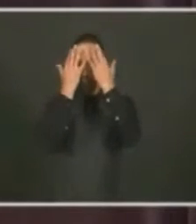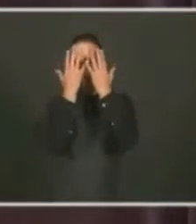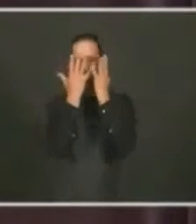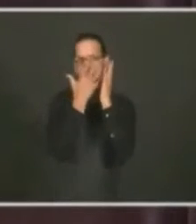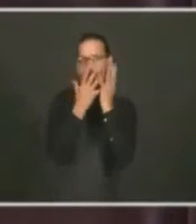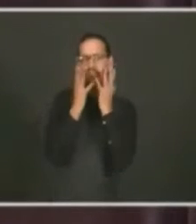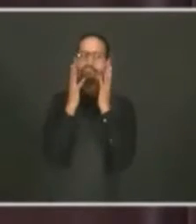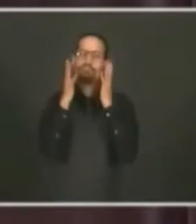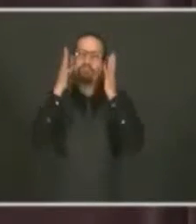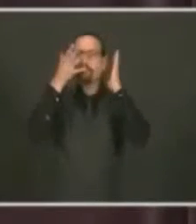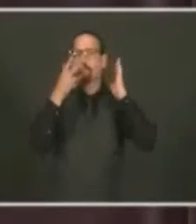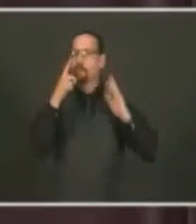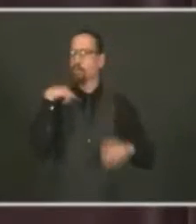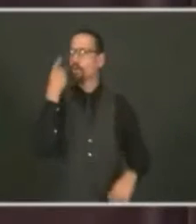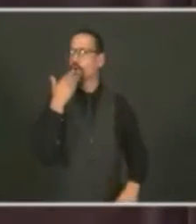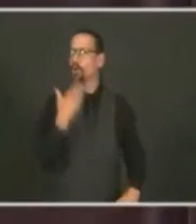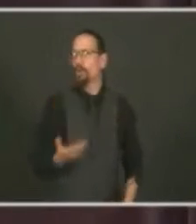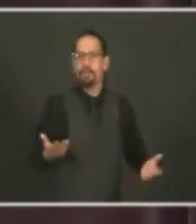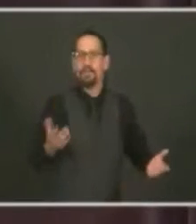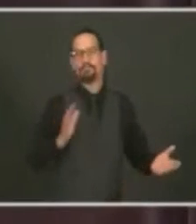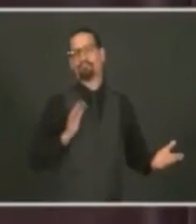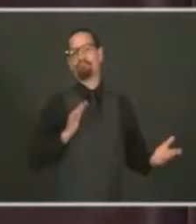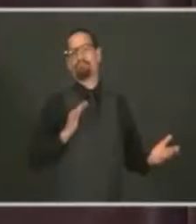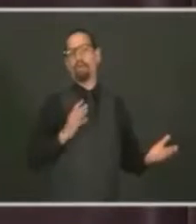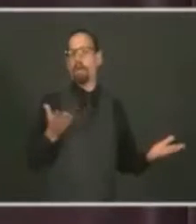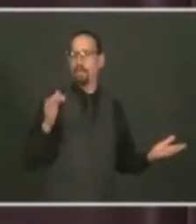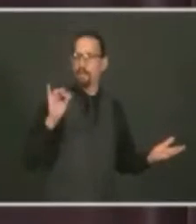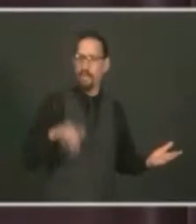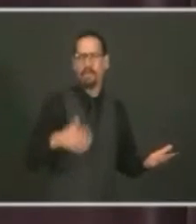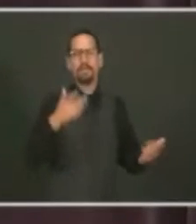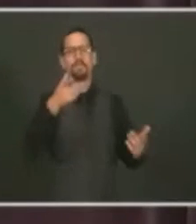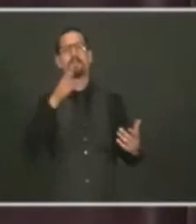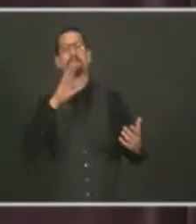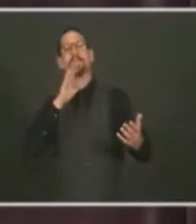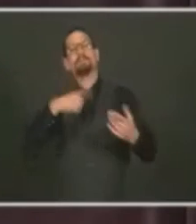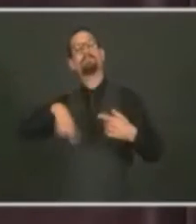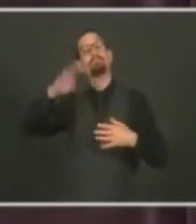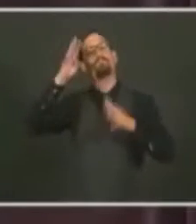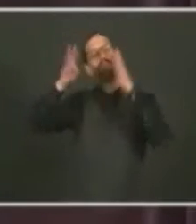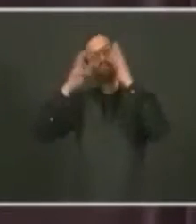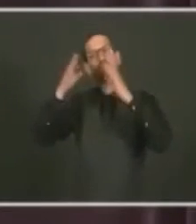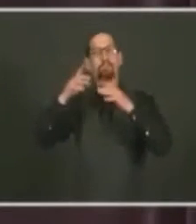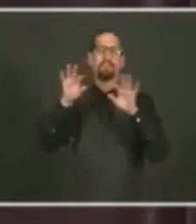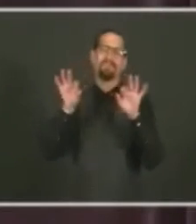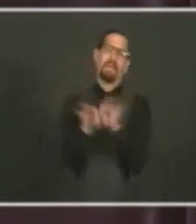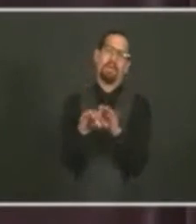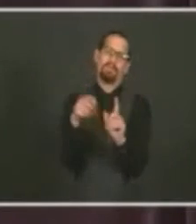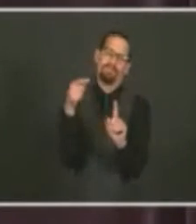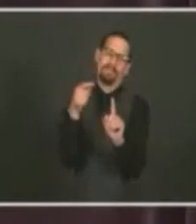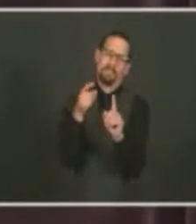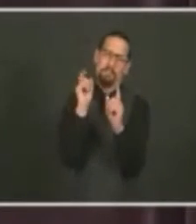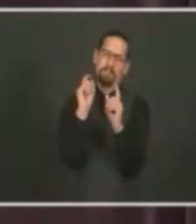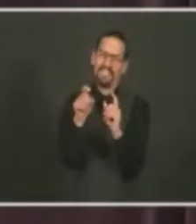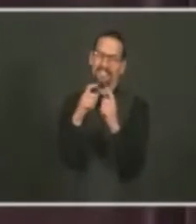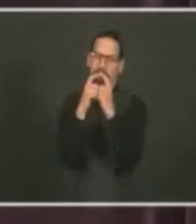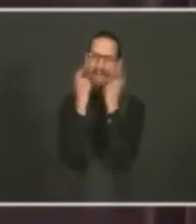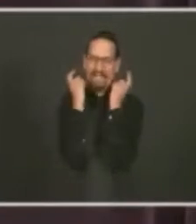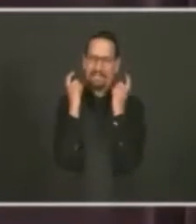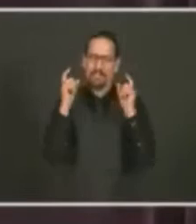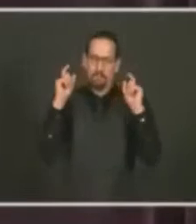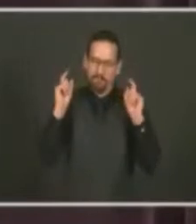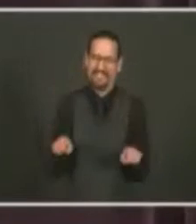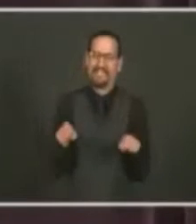worn. Please make sure that we continue to mask. That is the critical tool to help